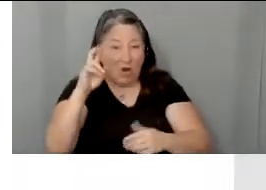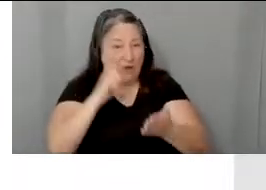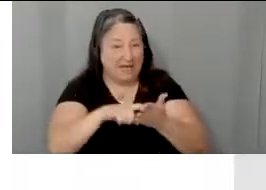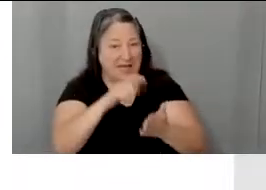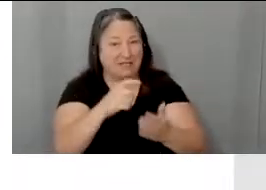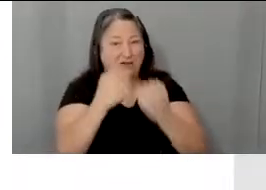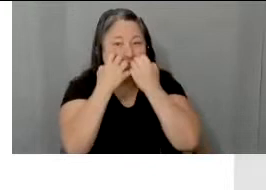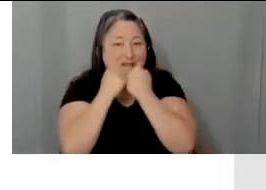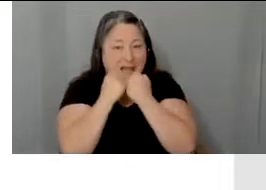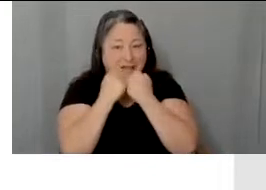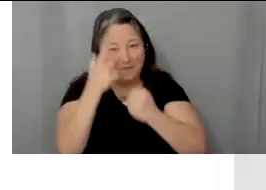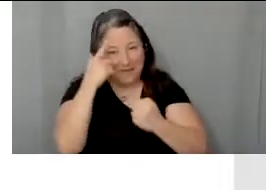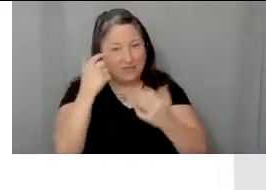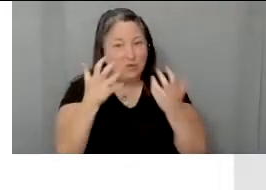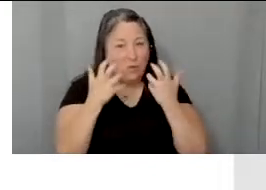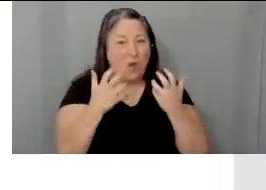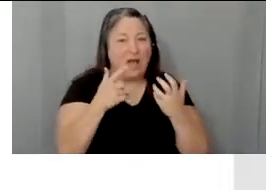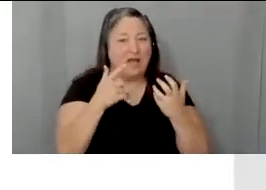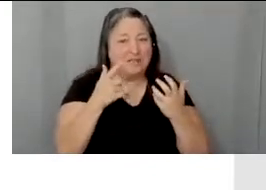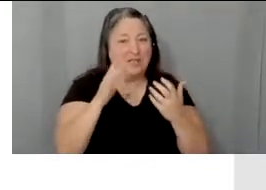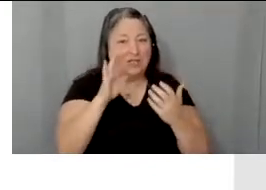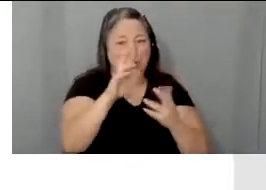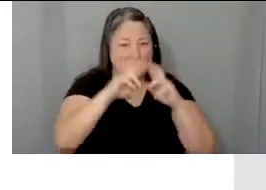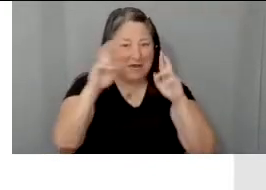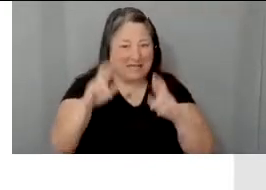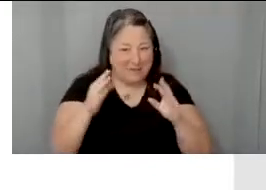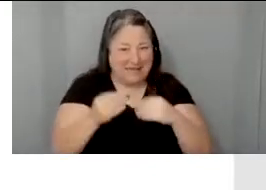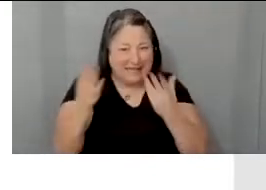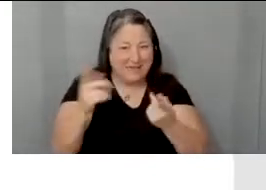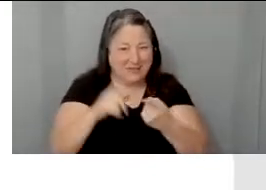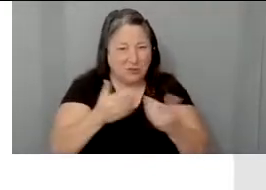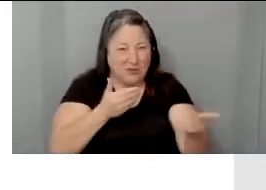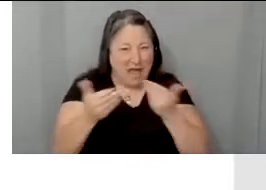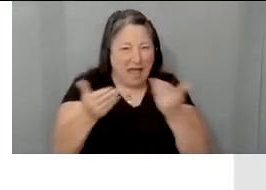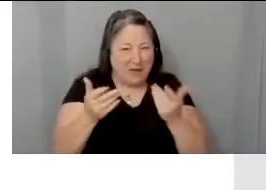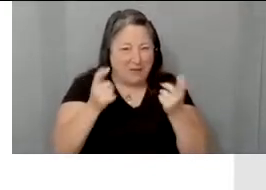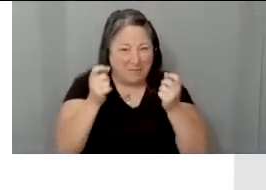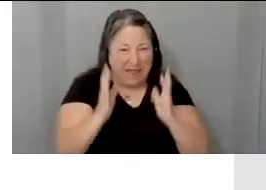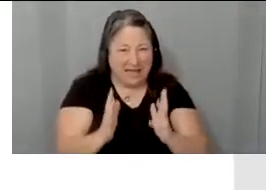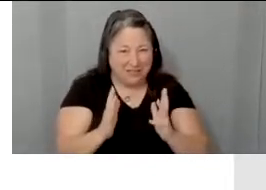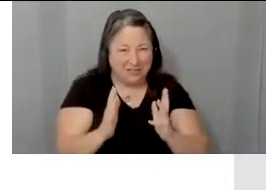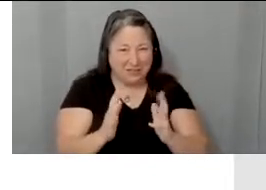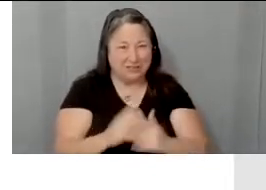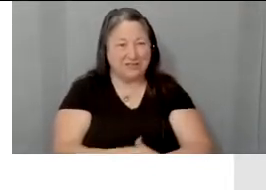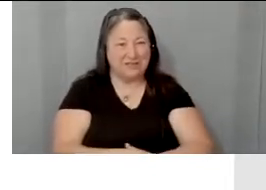down to that hiring manager. So make sure that you're targeting. Next slide, please.